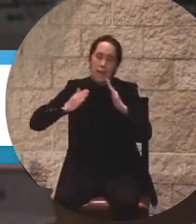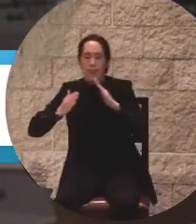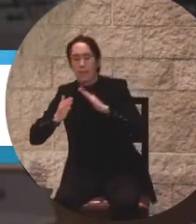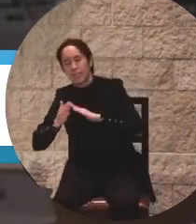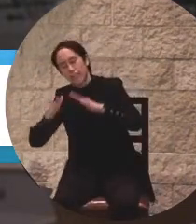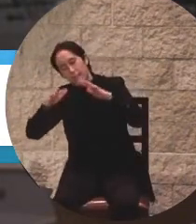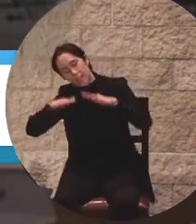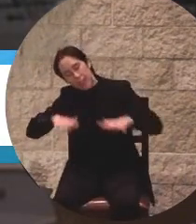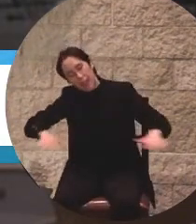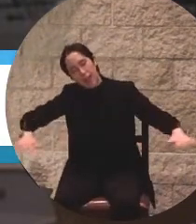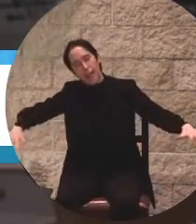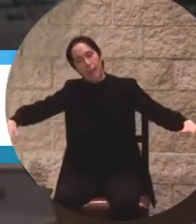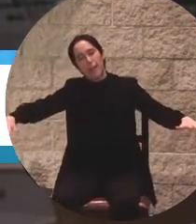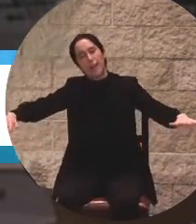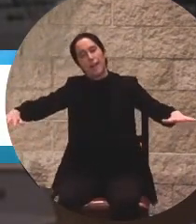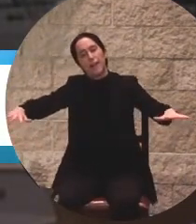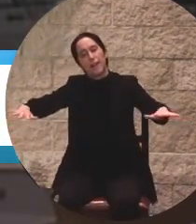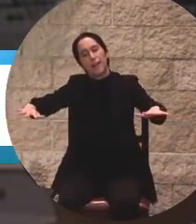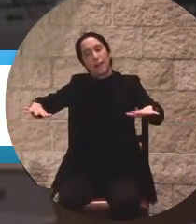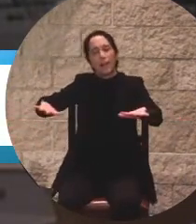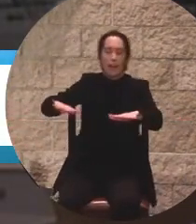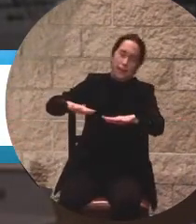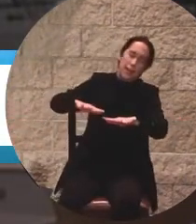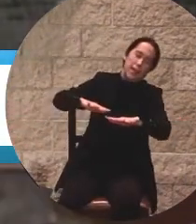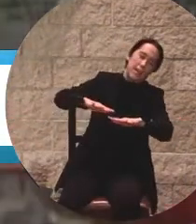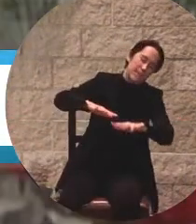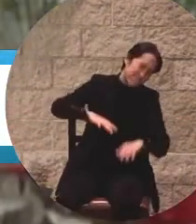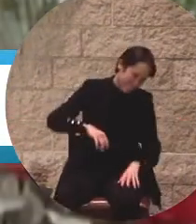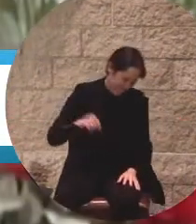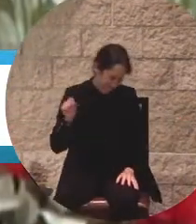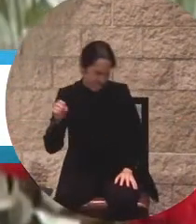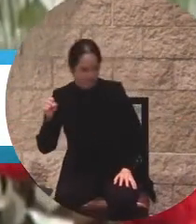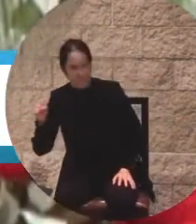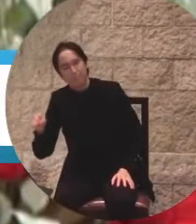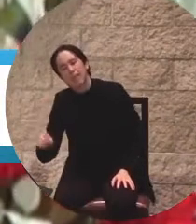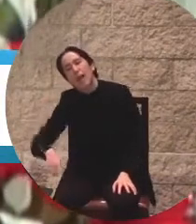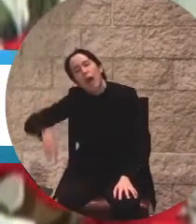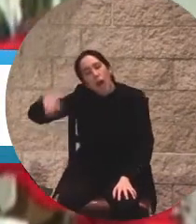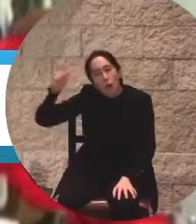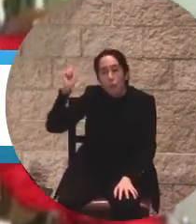time in the city. Oh yeah.